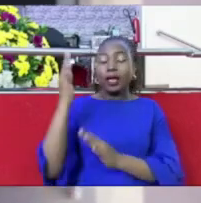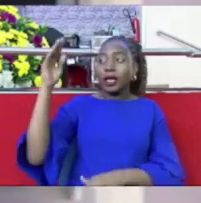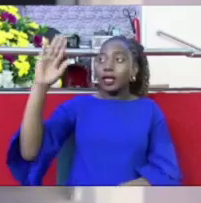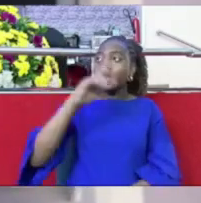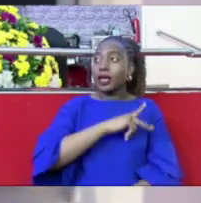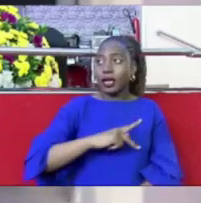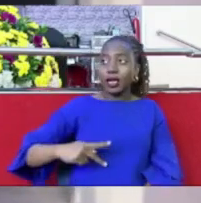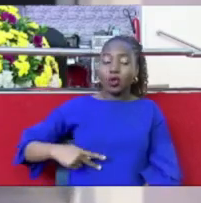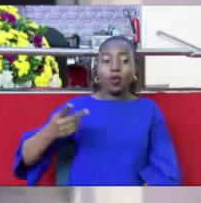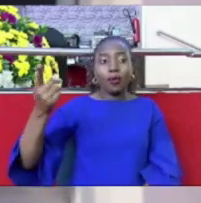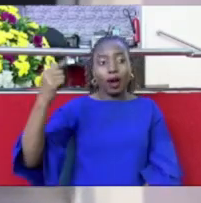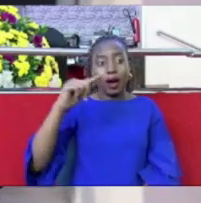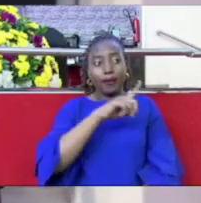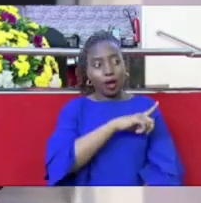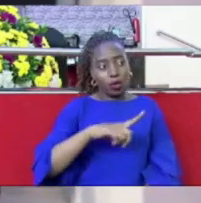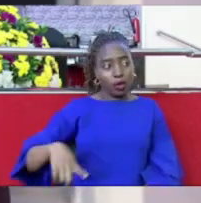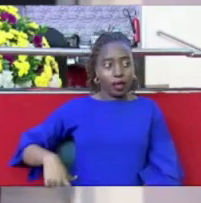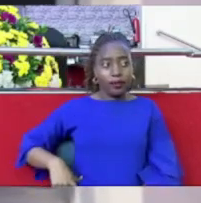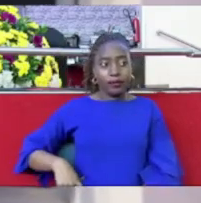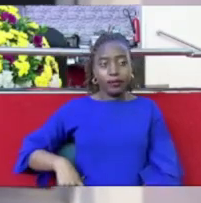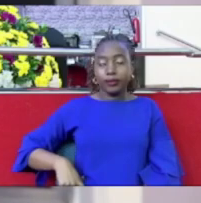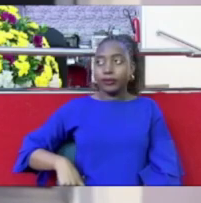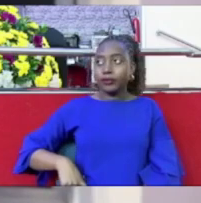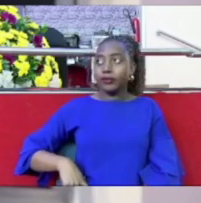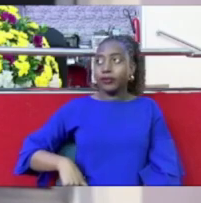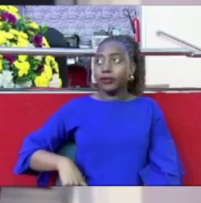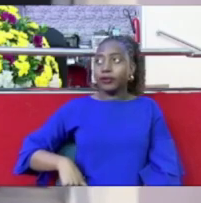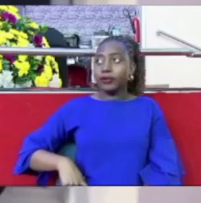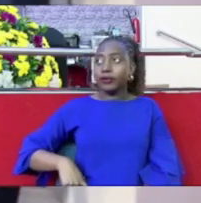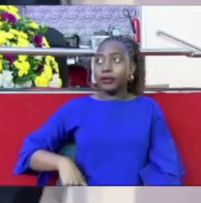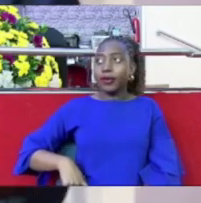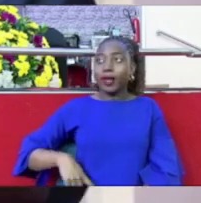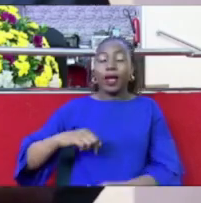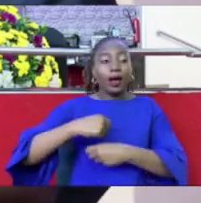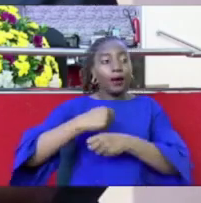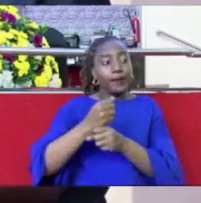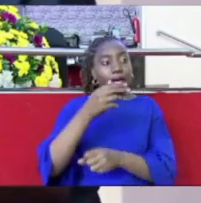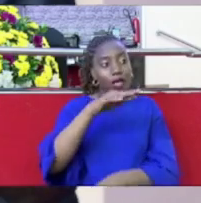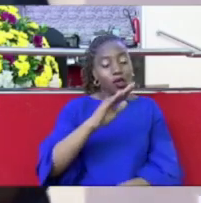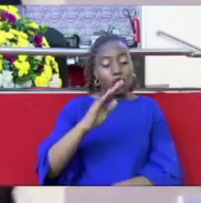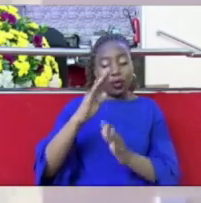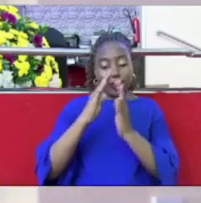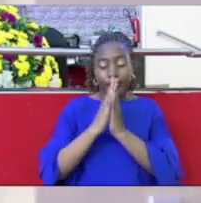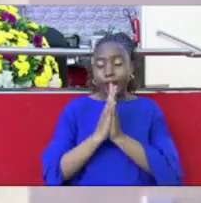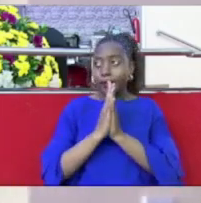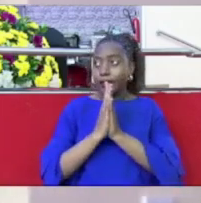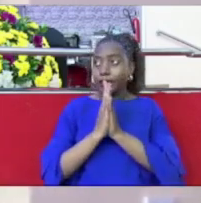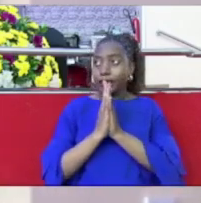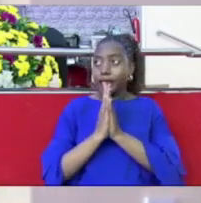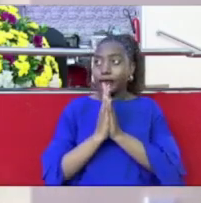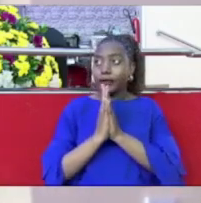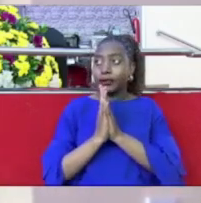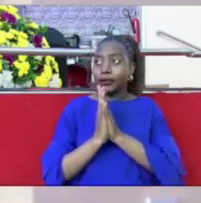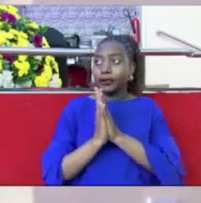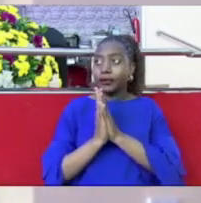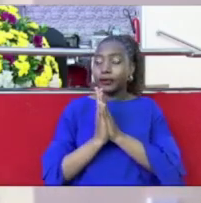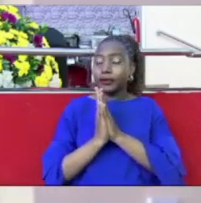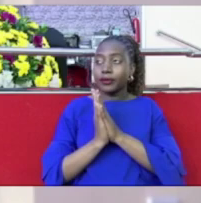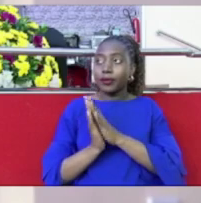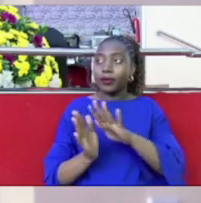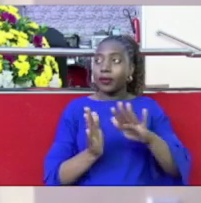Lord. Ufalme wako uje, Bwana. Making your prayer, the other point that we pick from that prayer is